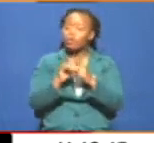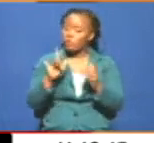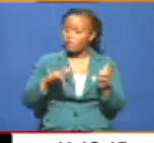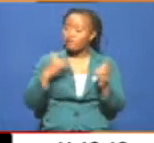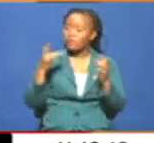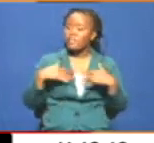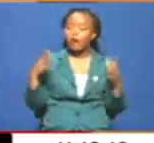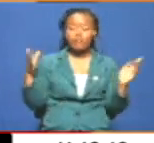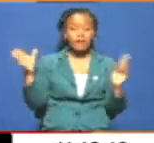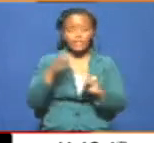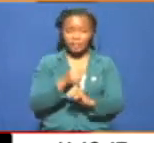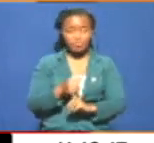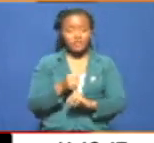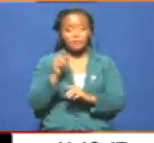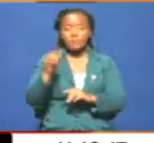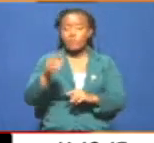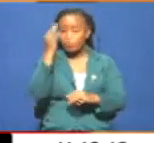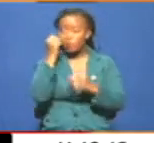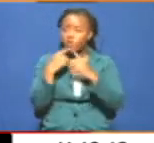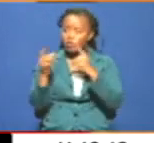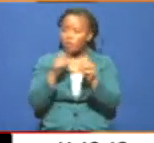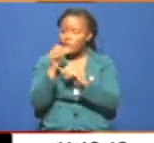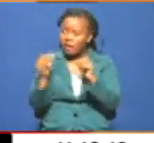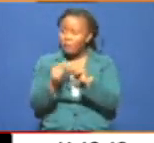that is why I think we talk about tiers of stoves.